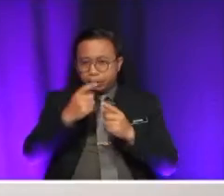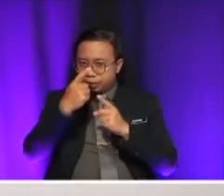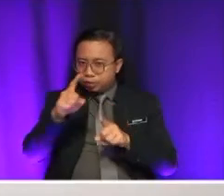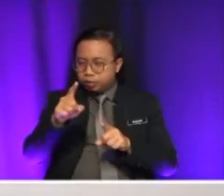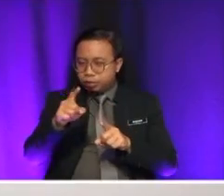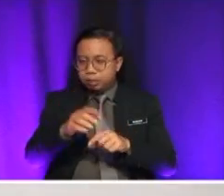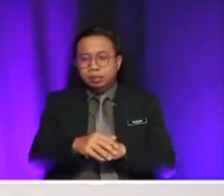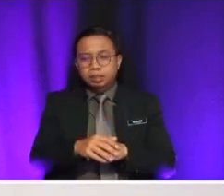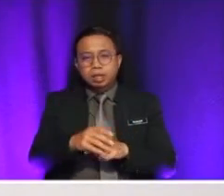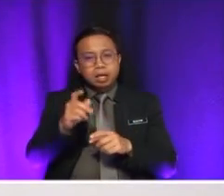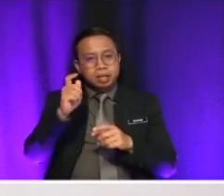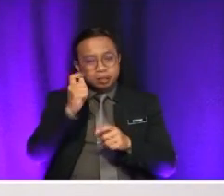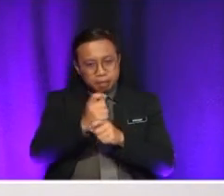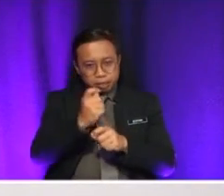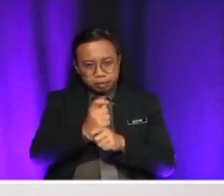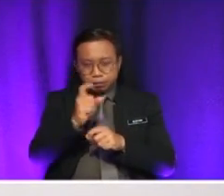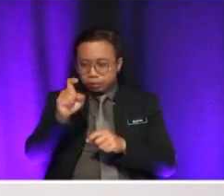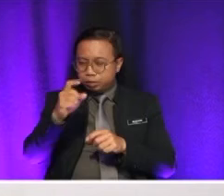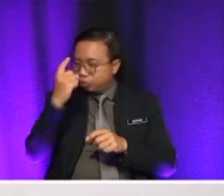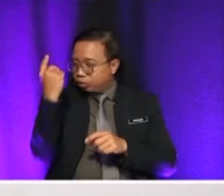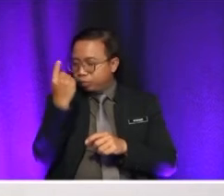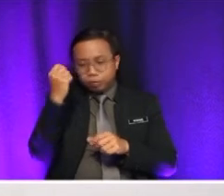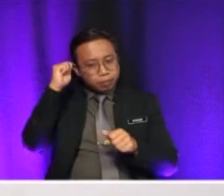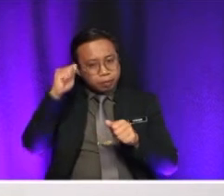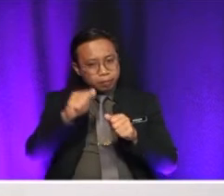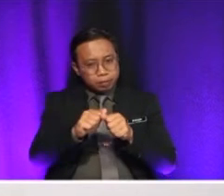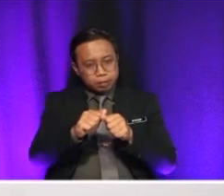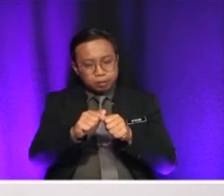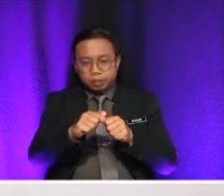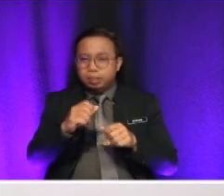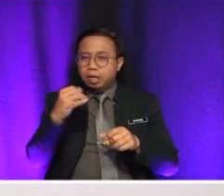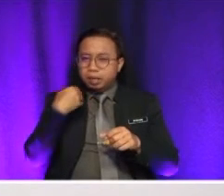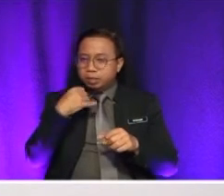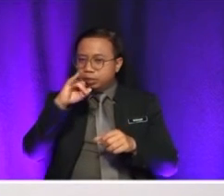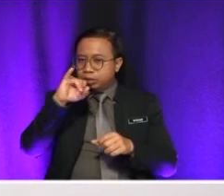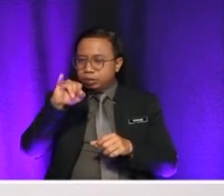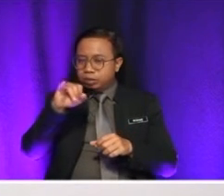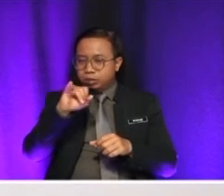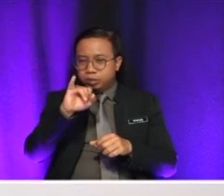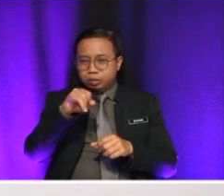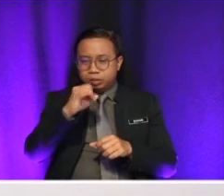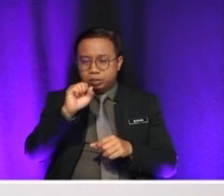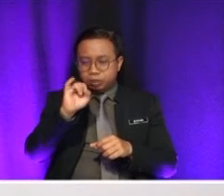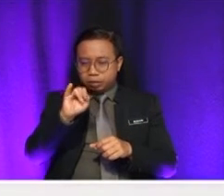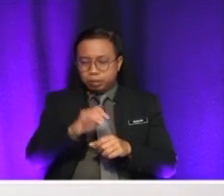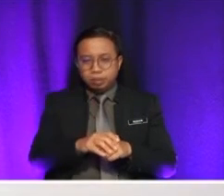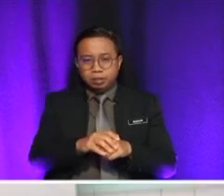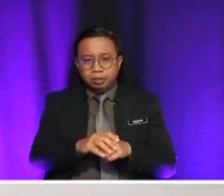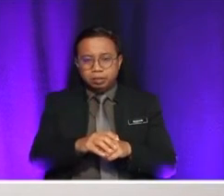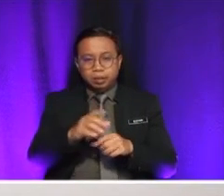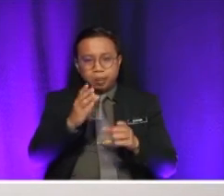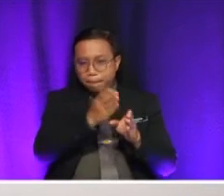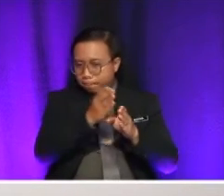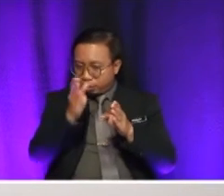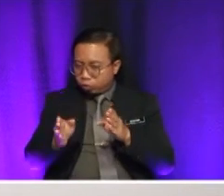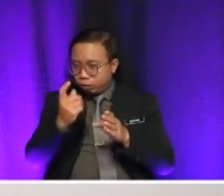gap filling tasks, always remember that there is a justification that you have to give. And the justification is just